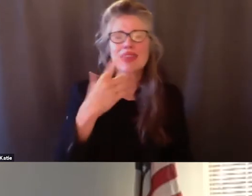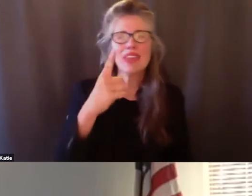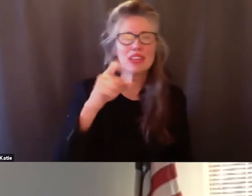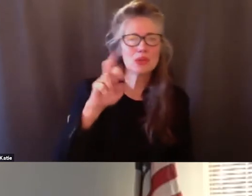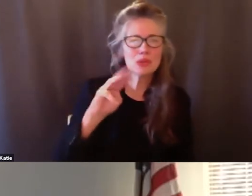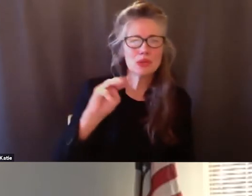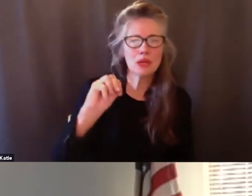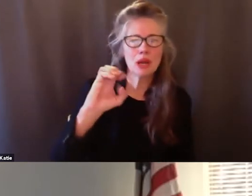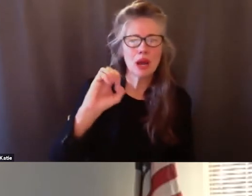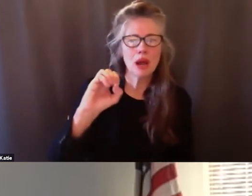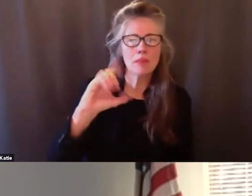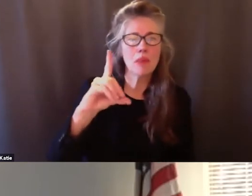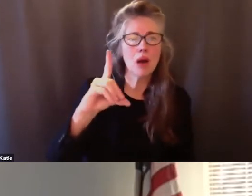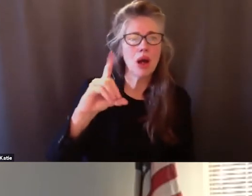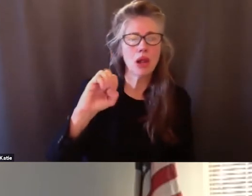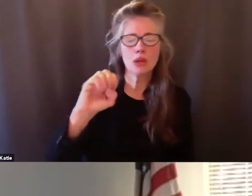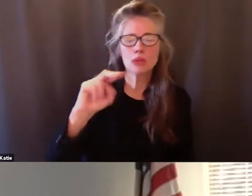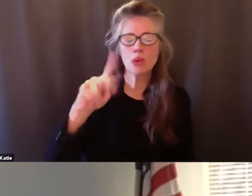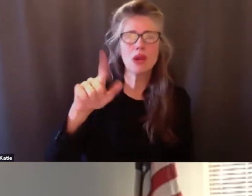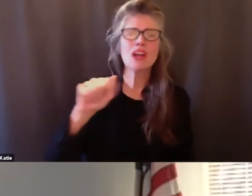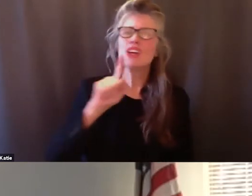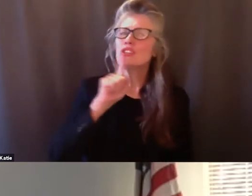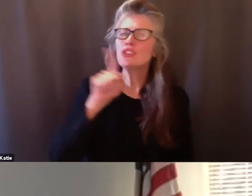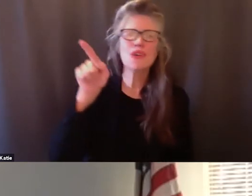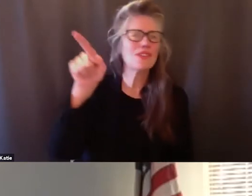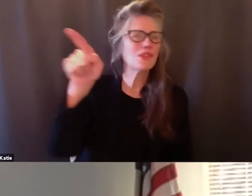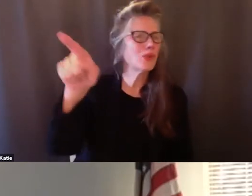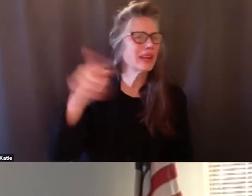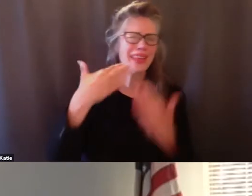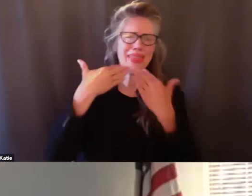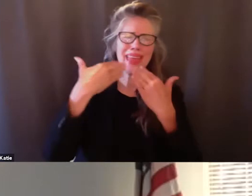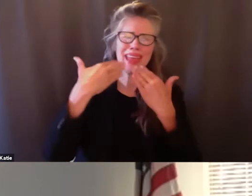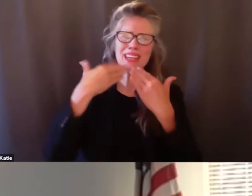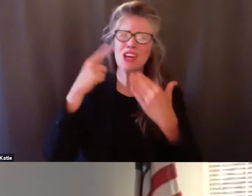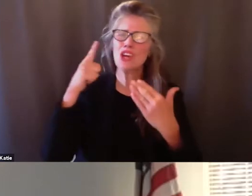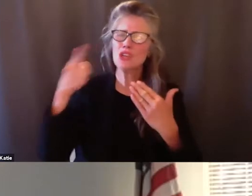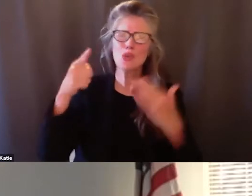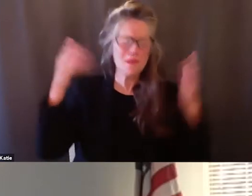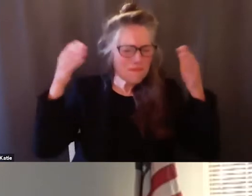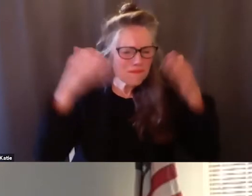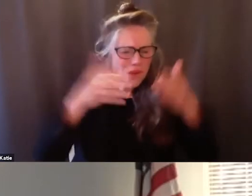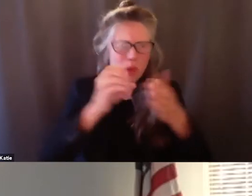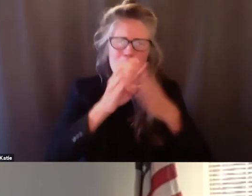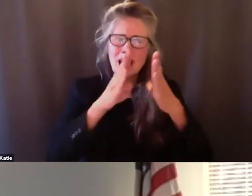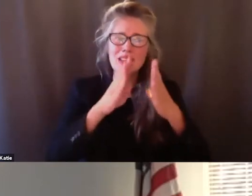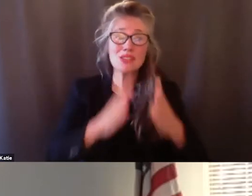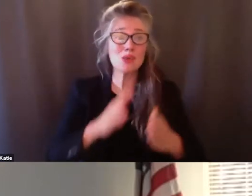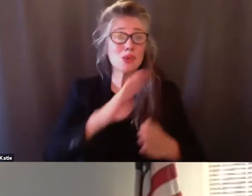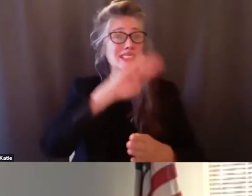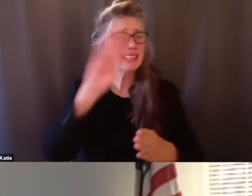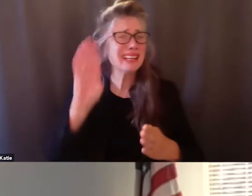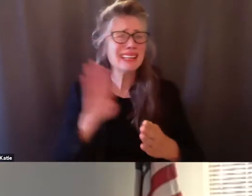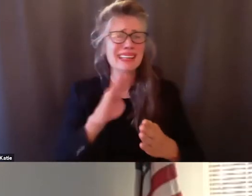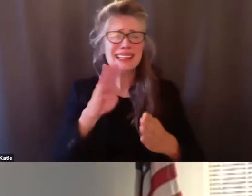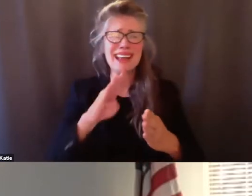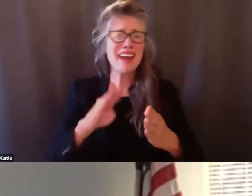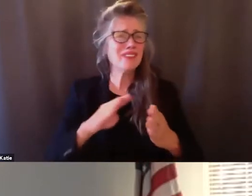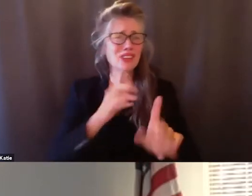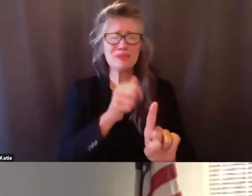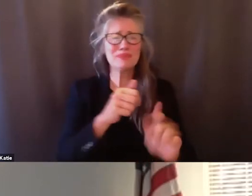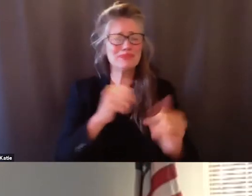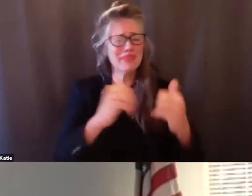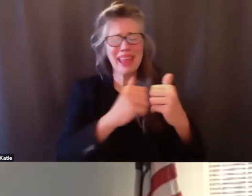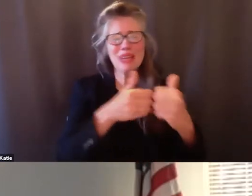you that you have had an unwavering student-centered focus, and your vision for excellence and